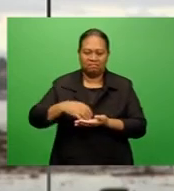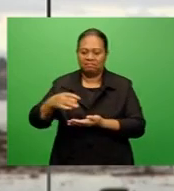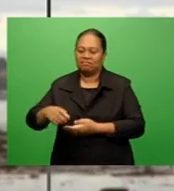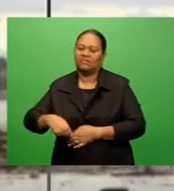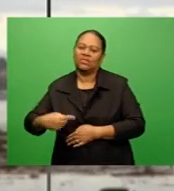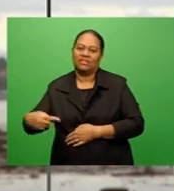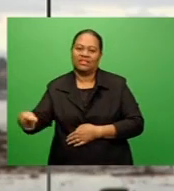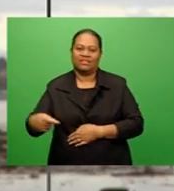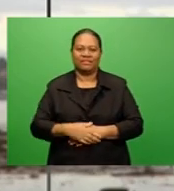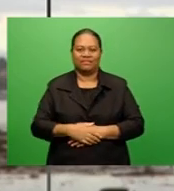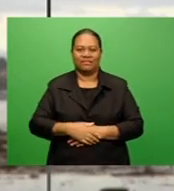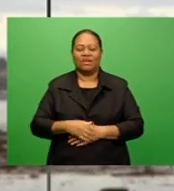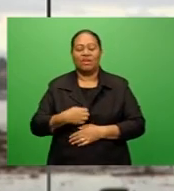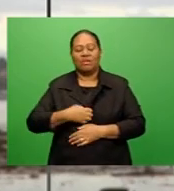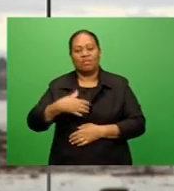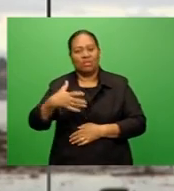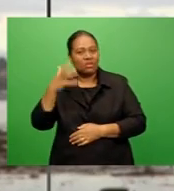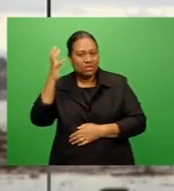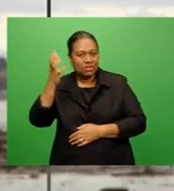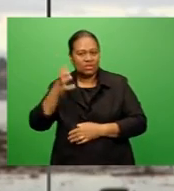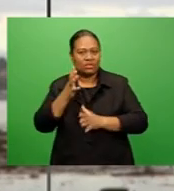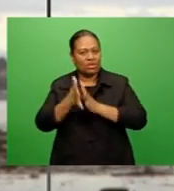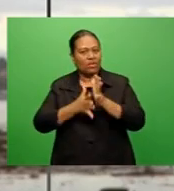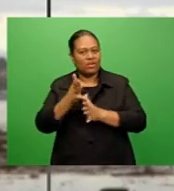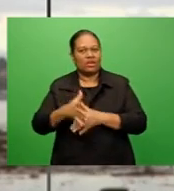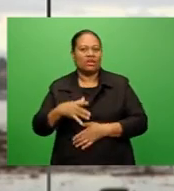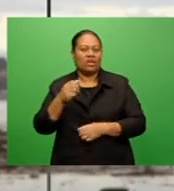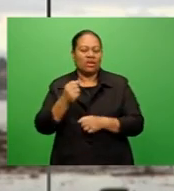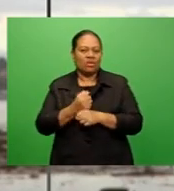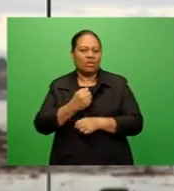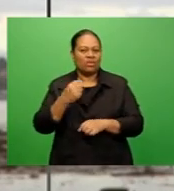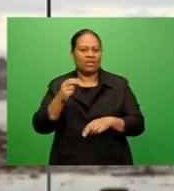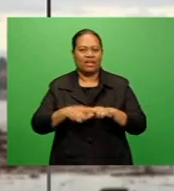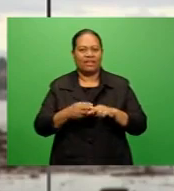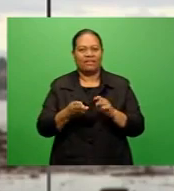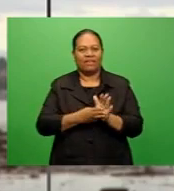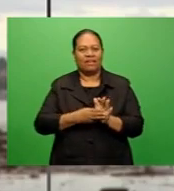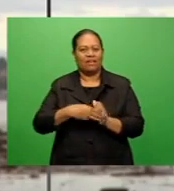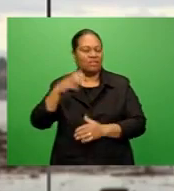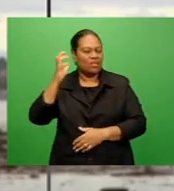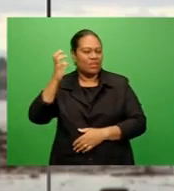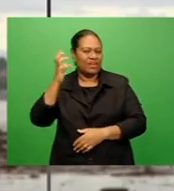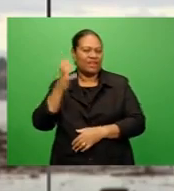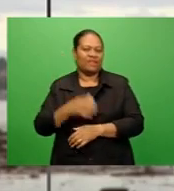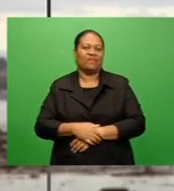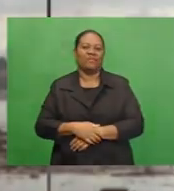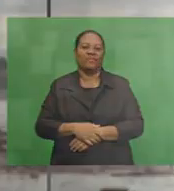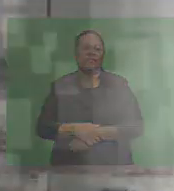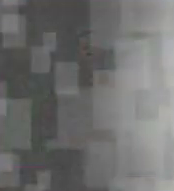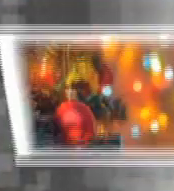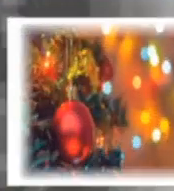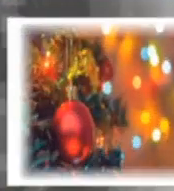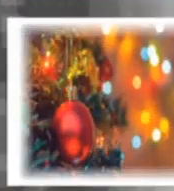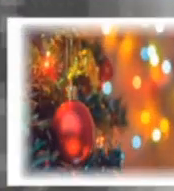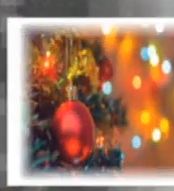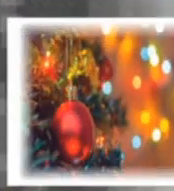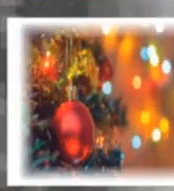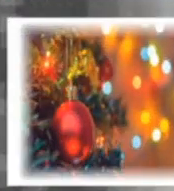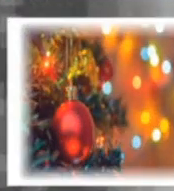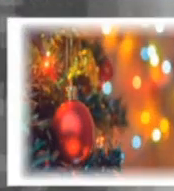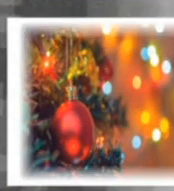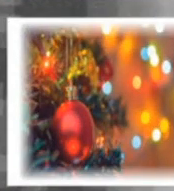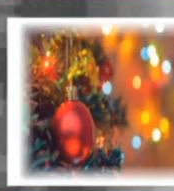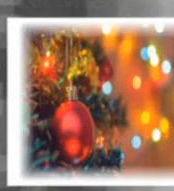continues. For these stories and others, you can tune in daily to our sister radio station, Gold FM. To our poll question, this week we're